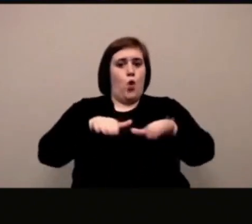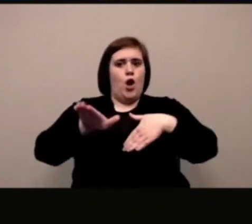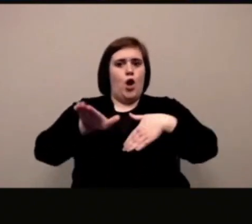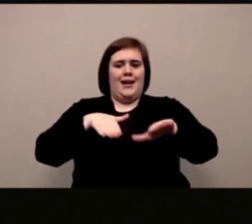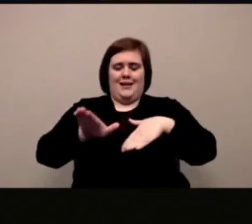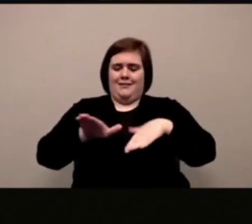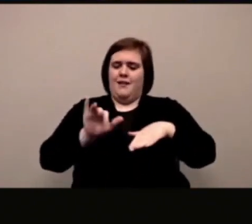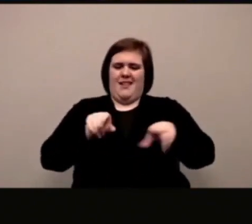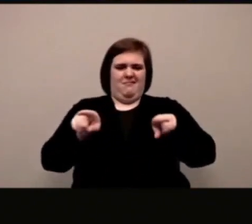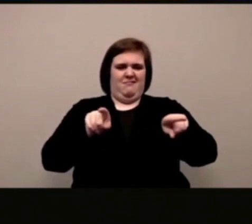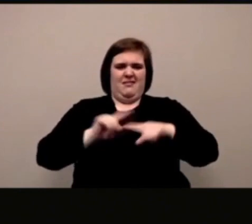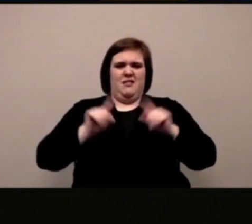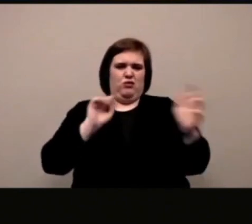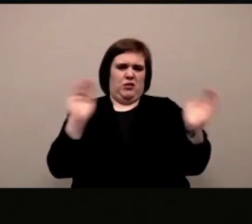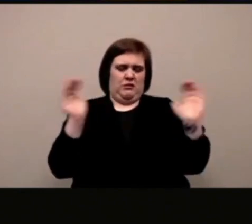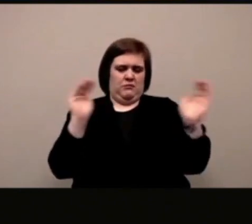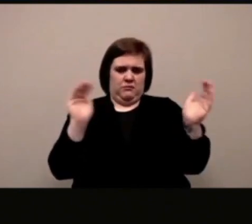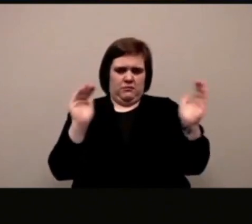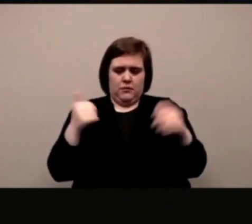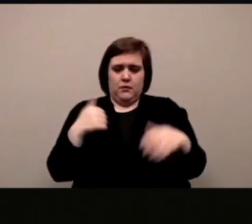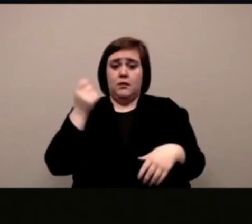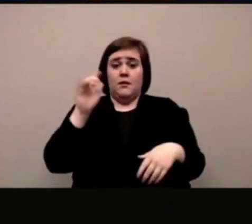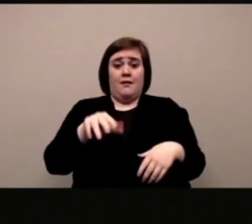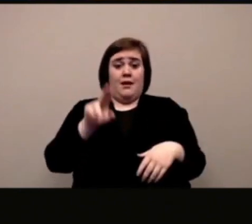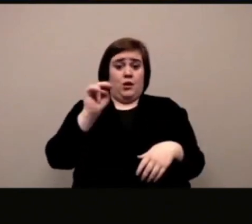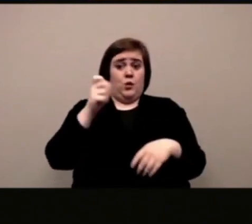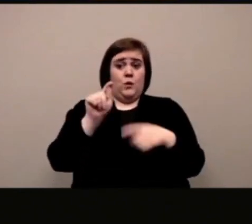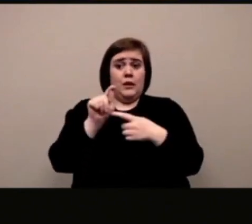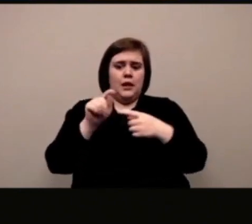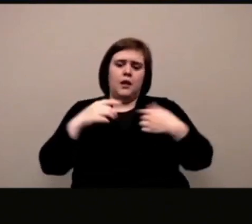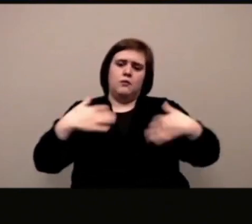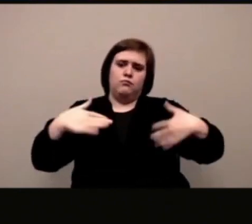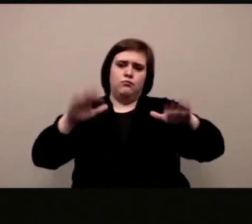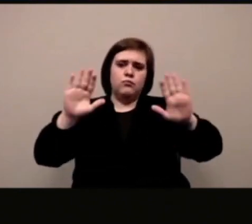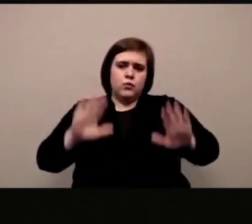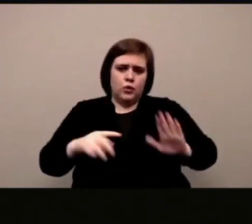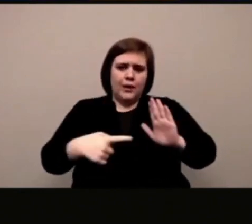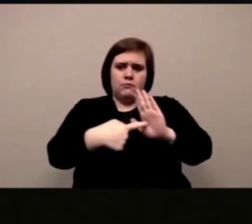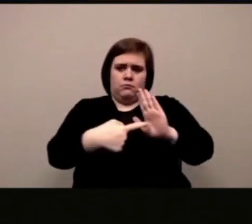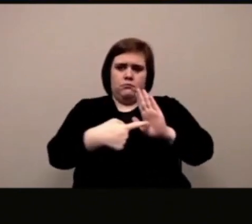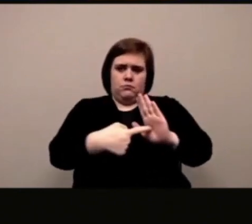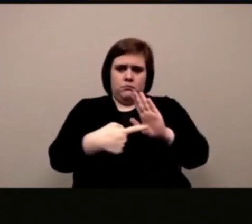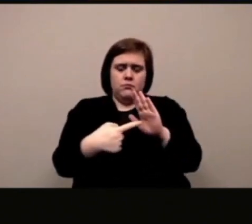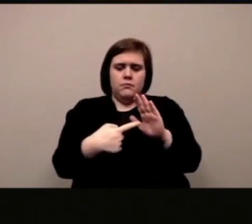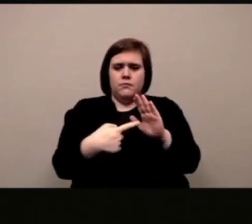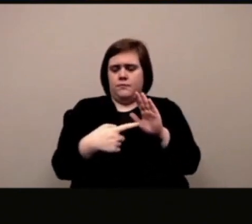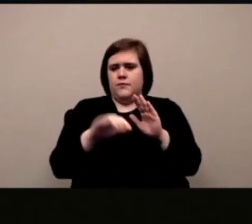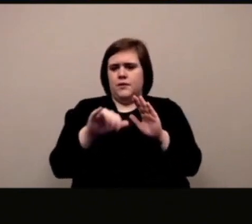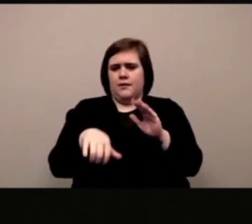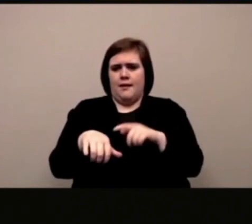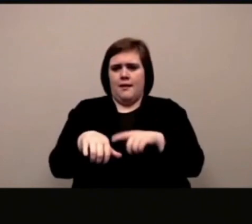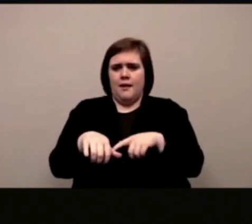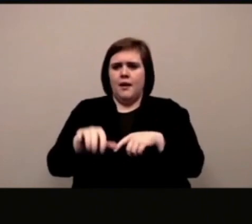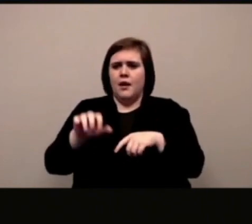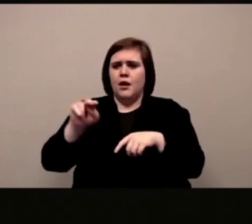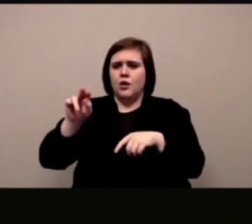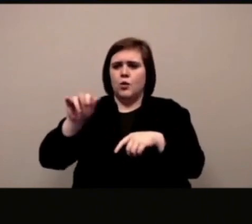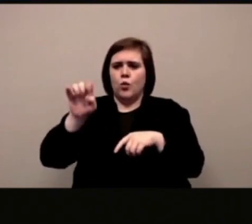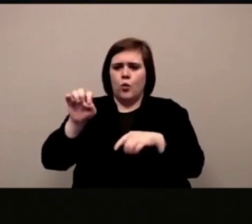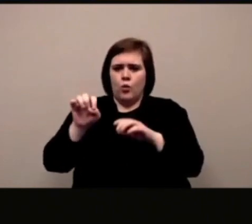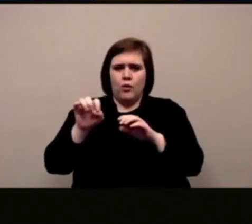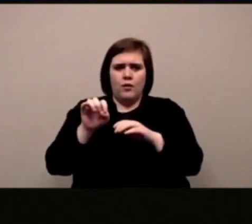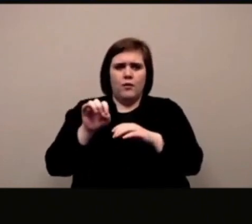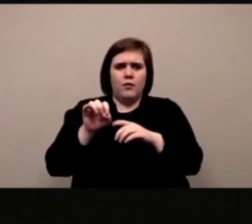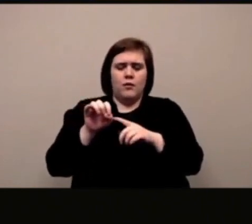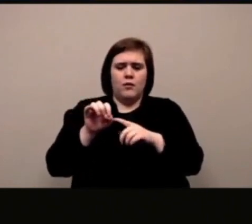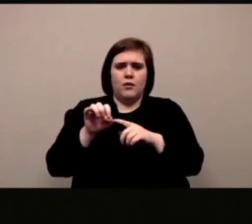them. In the unit, there's actually a really great reference to a Go Noodle video from, I